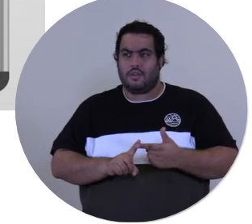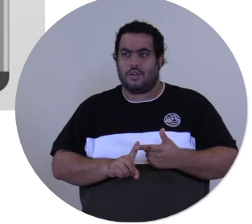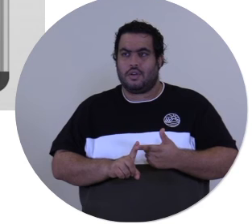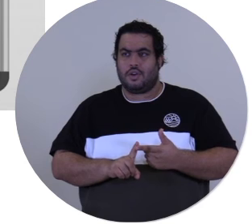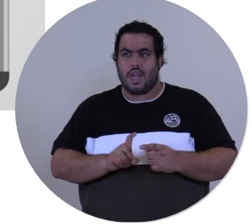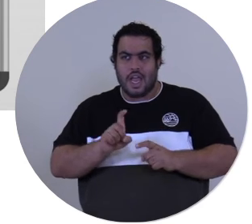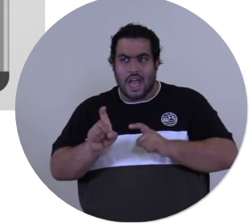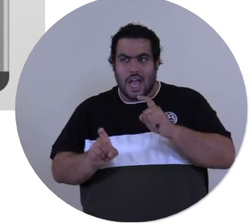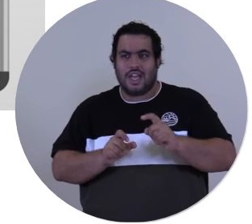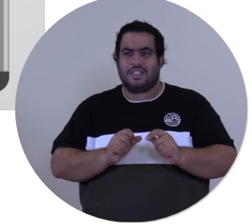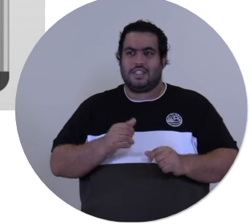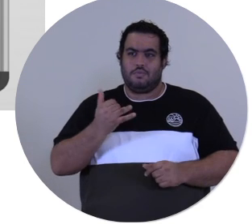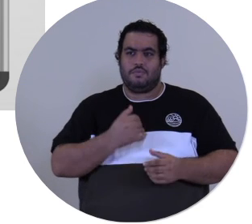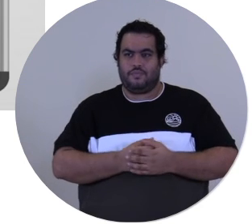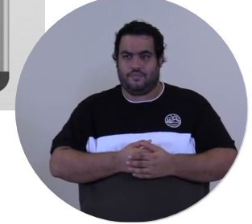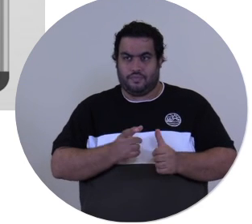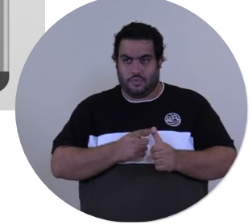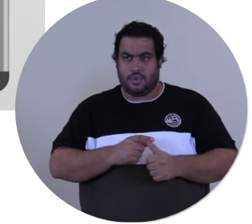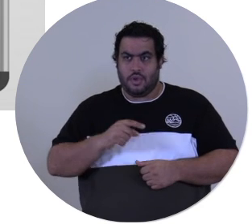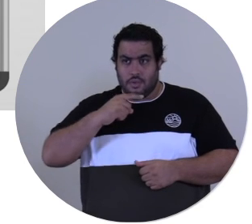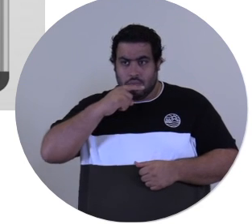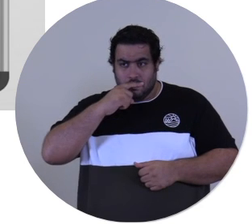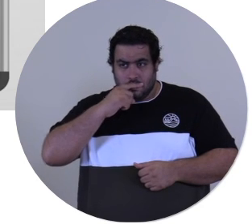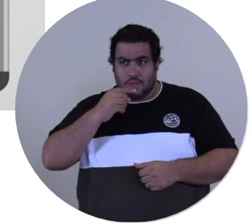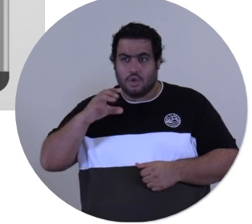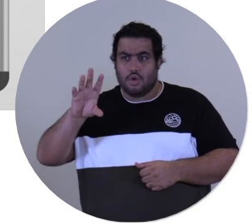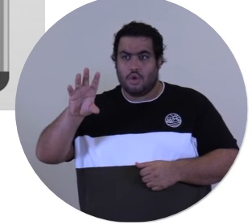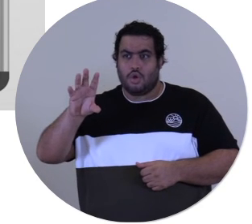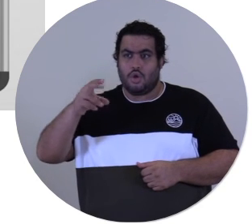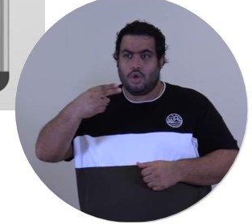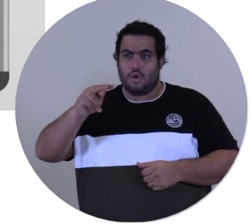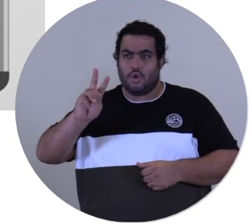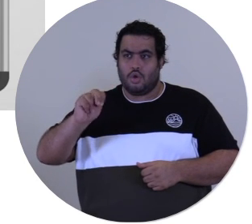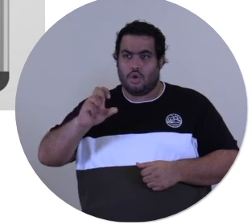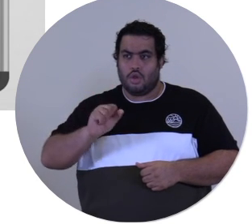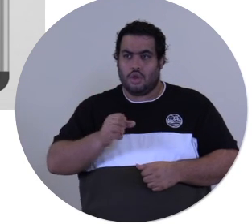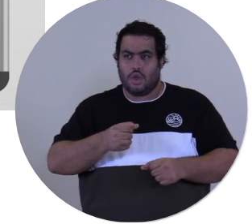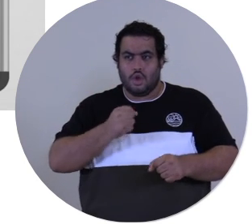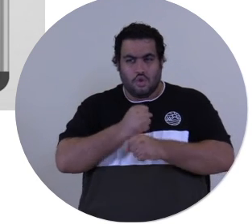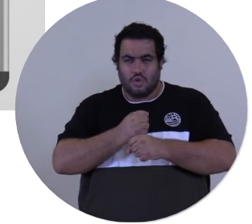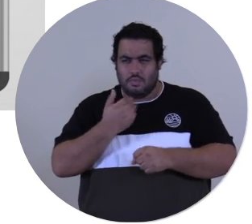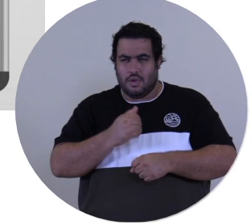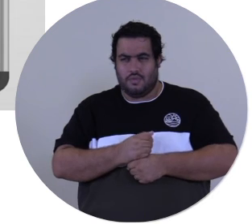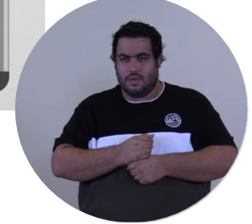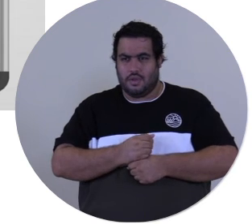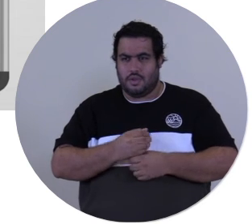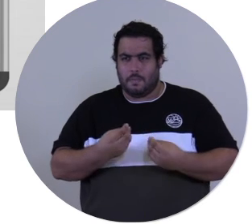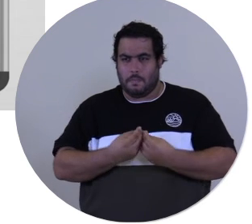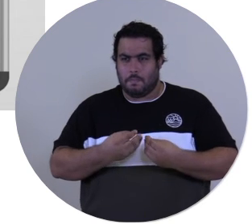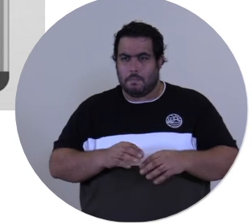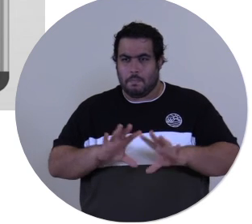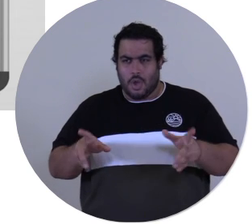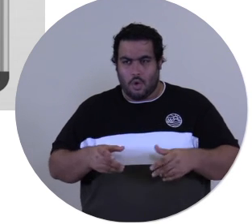1. Huda is not working well with others and doesn't follow the instructions. She needs to